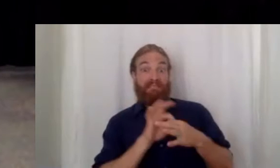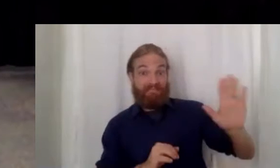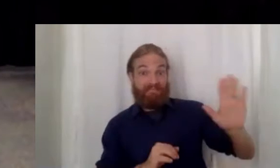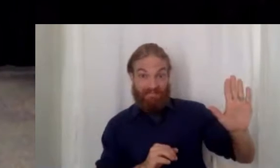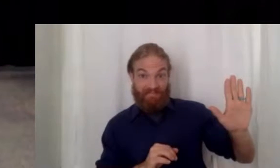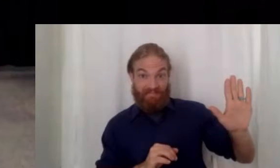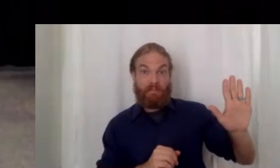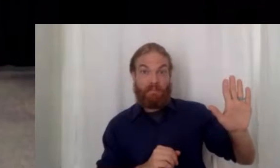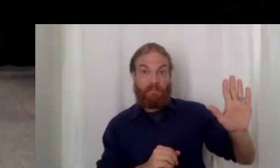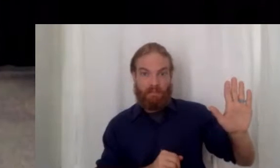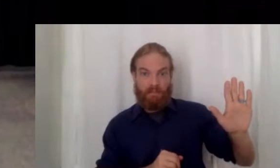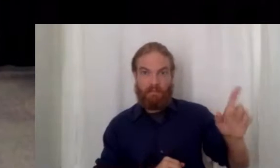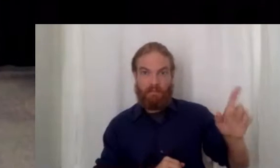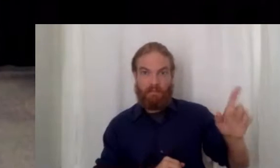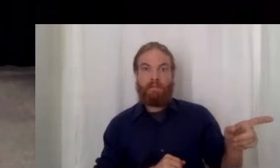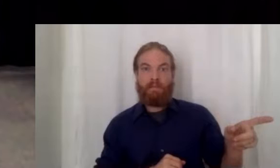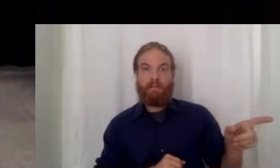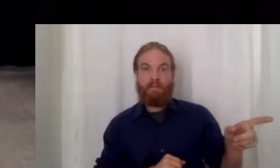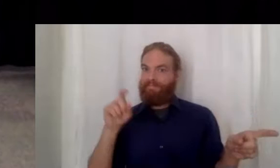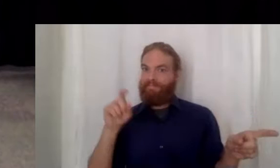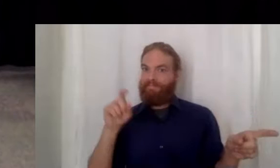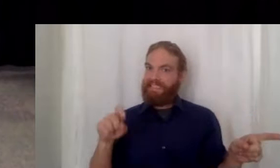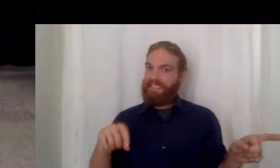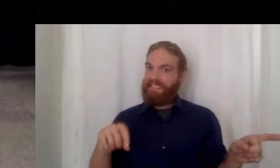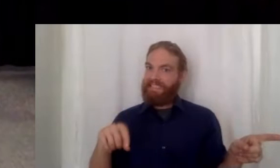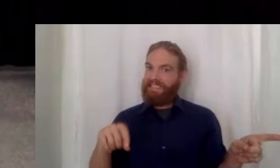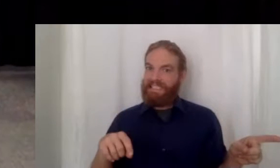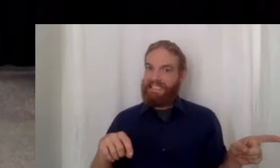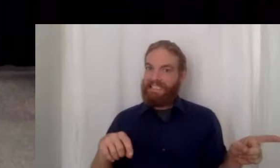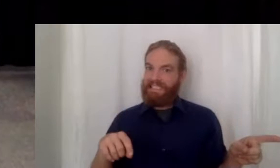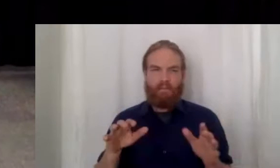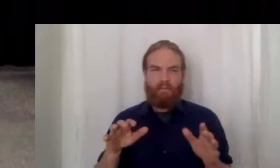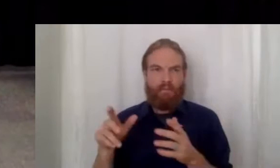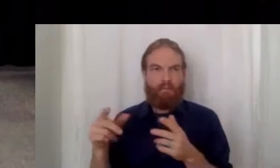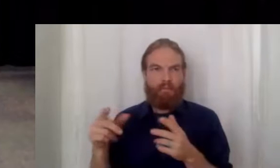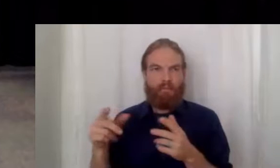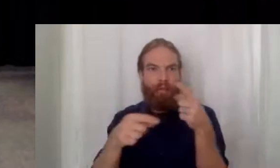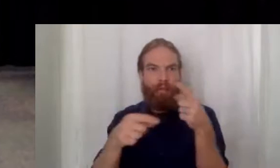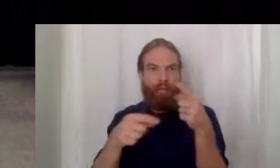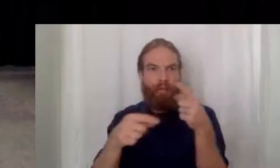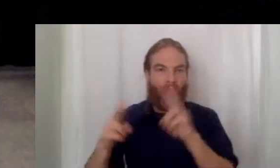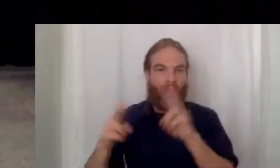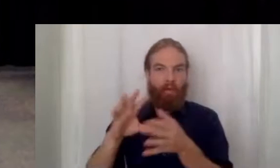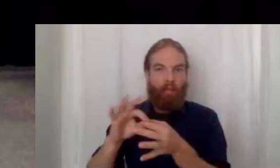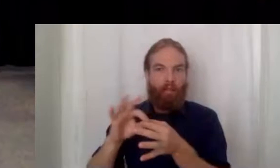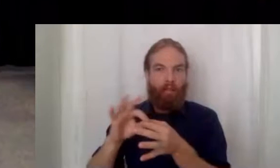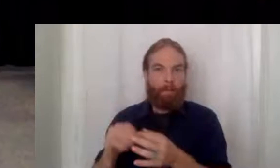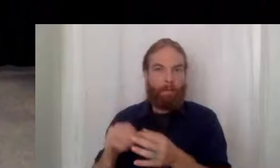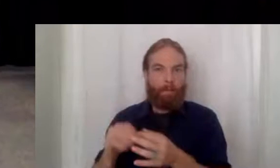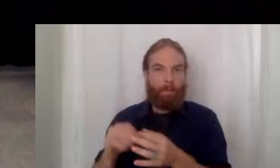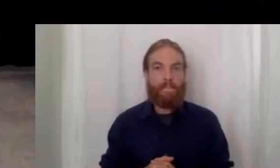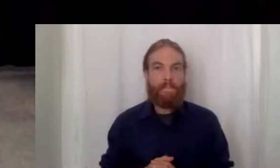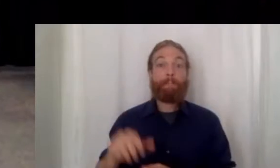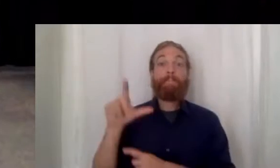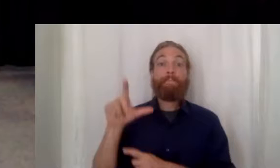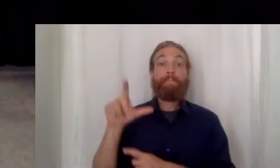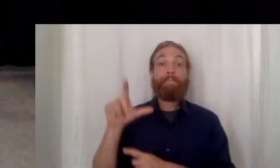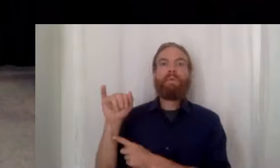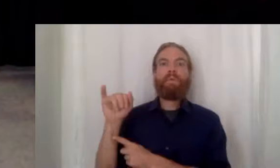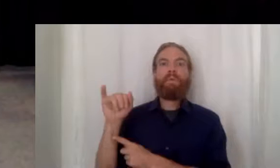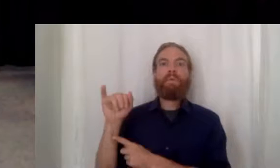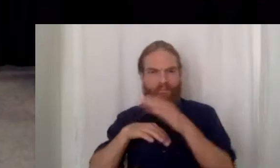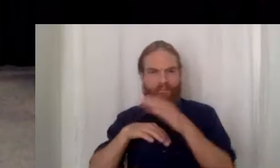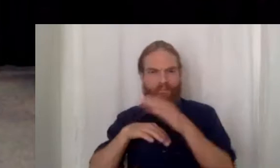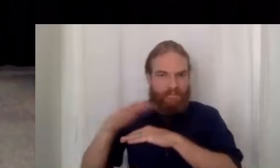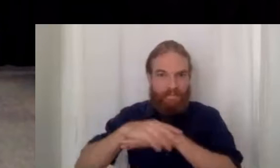why. Okay, I was just curious. so it's an Hi, equitable sharing This is Lori. of the cost of security and the trash service.